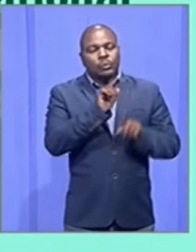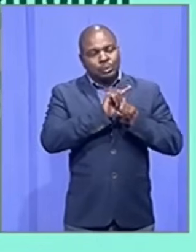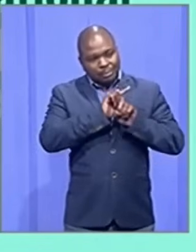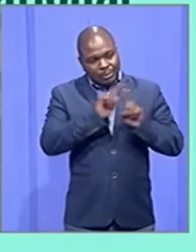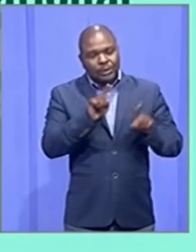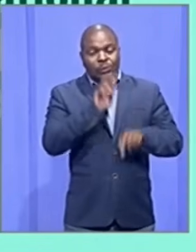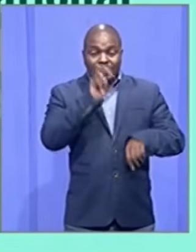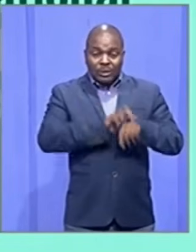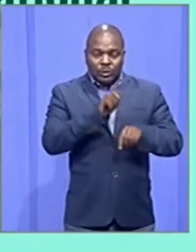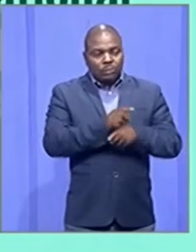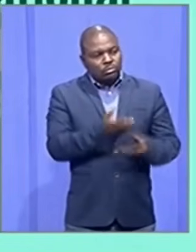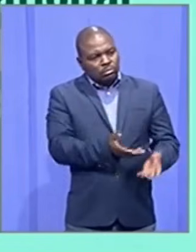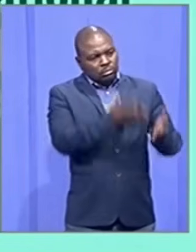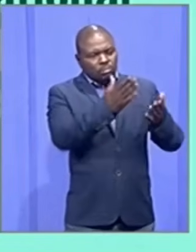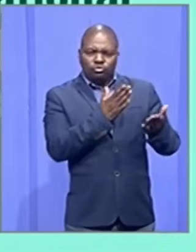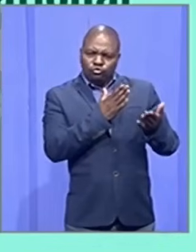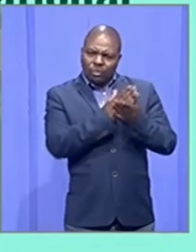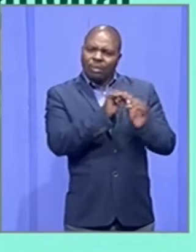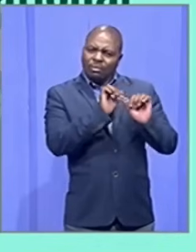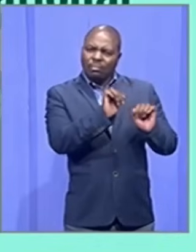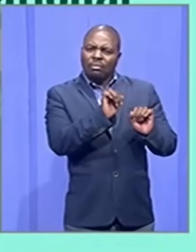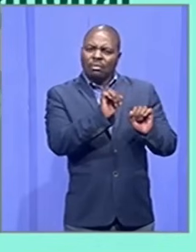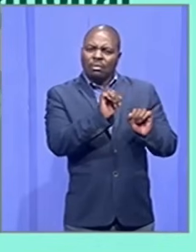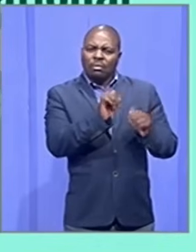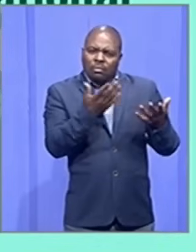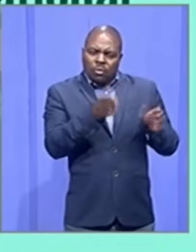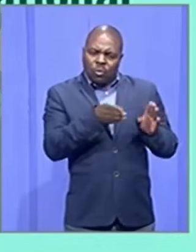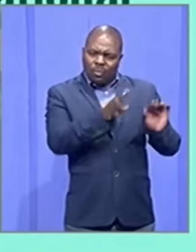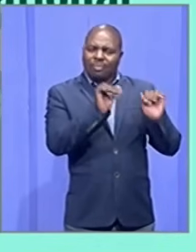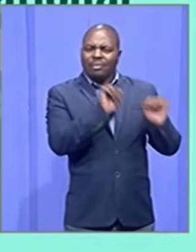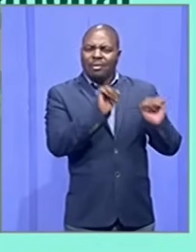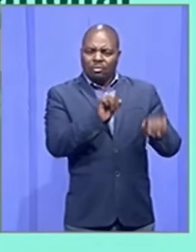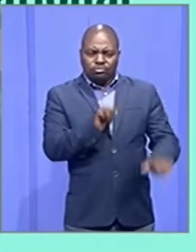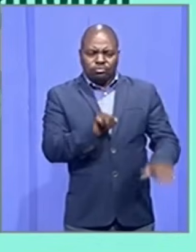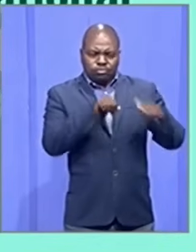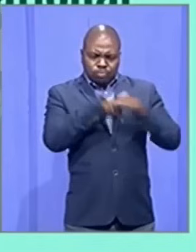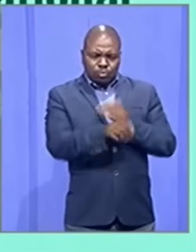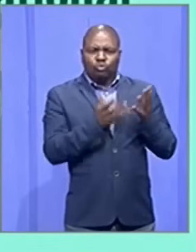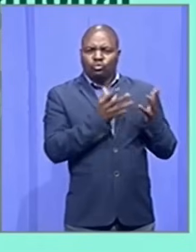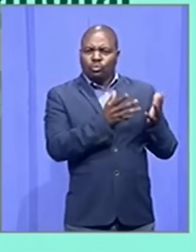tseba gore le bona ba na le tokelo ya go bolela go ya le ka tlholego ya bona.